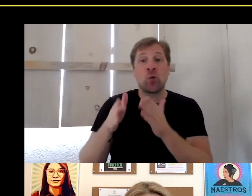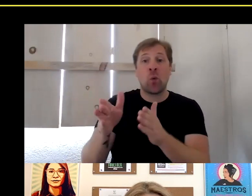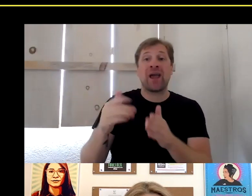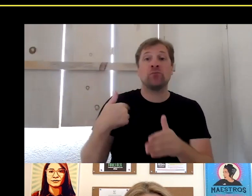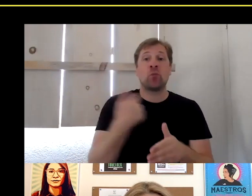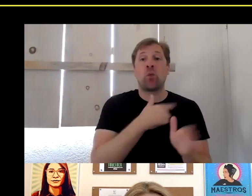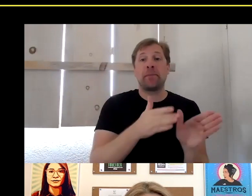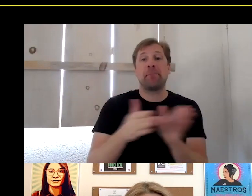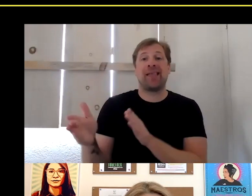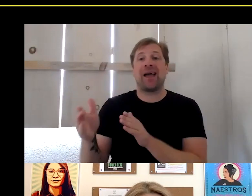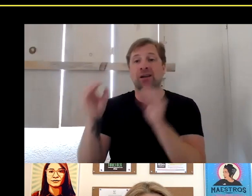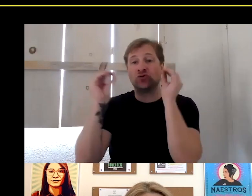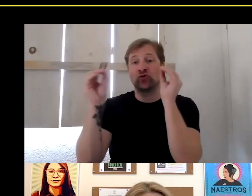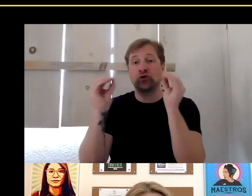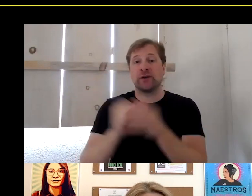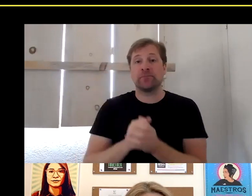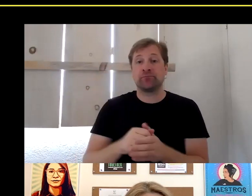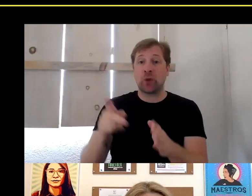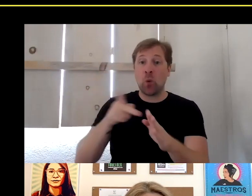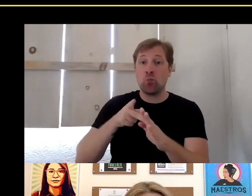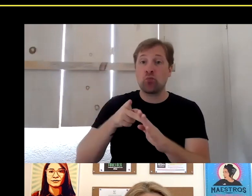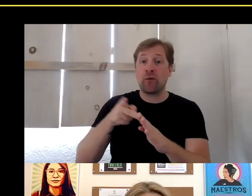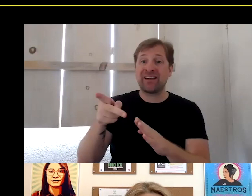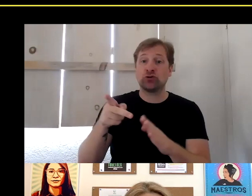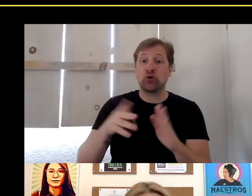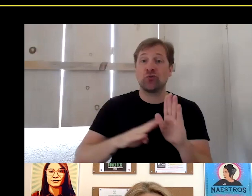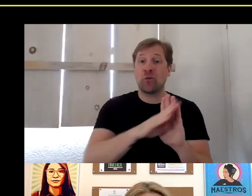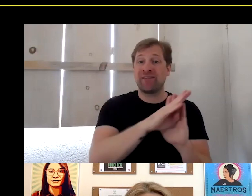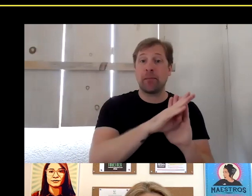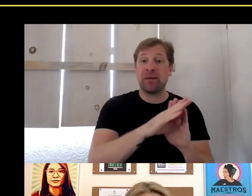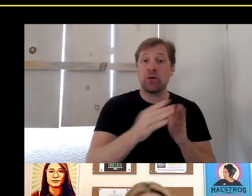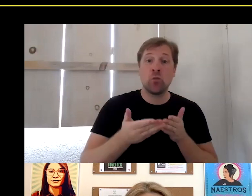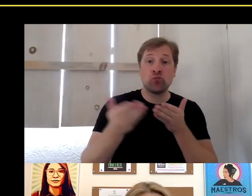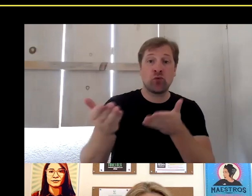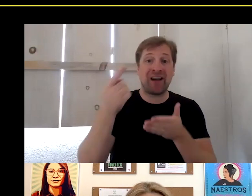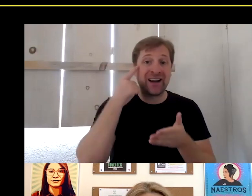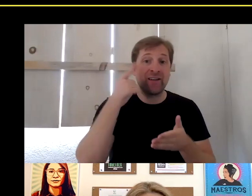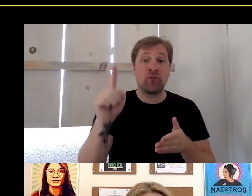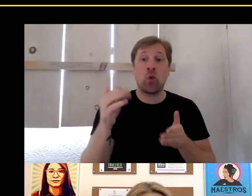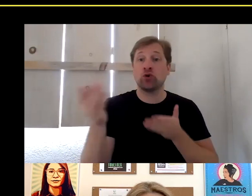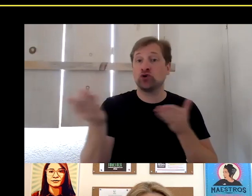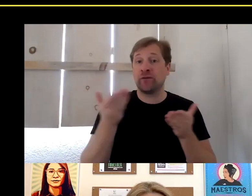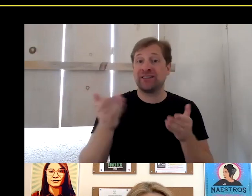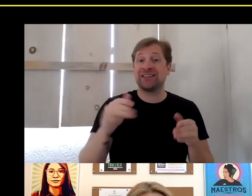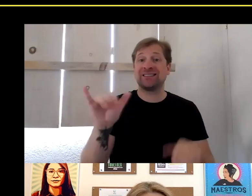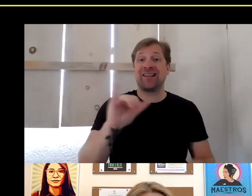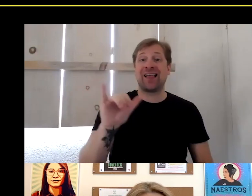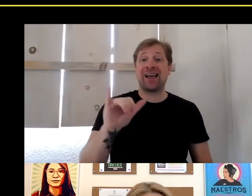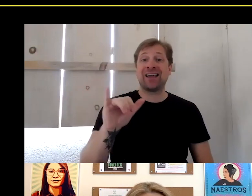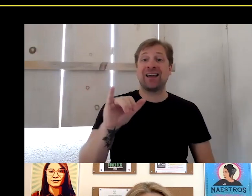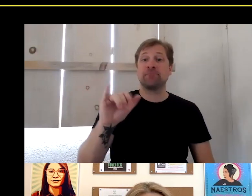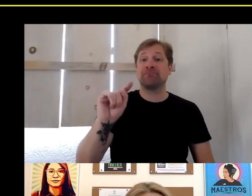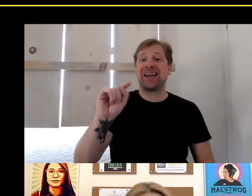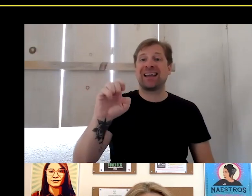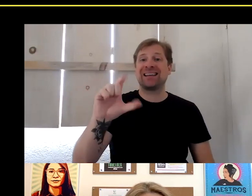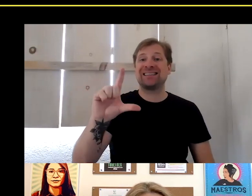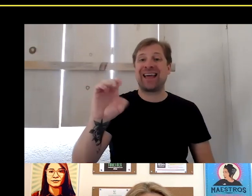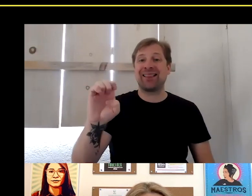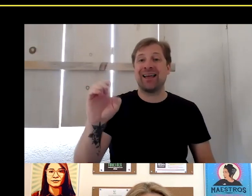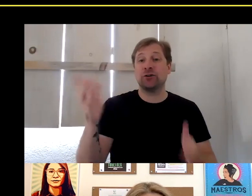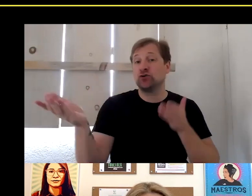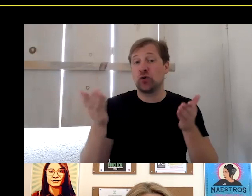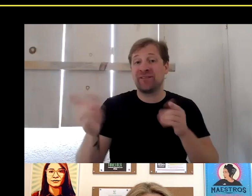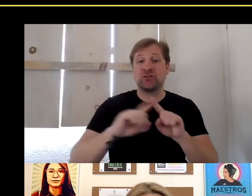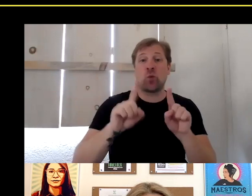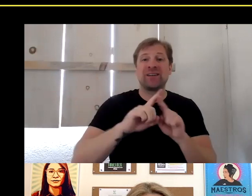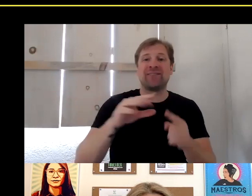our instruction. Professional development will be provided for the delivery of services such as teleservice and other unique needs